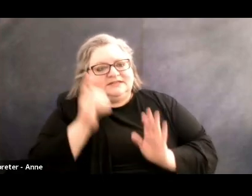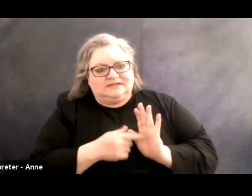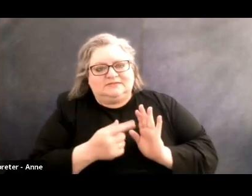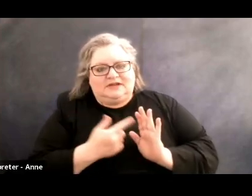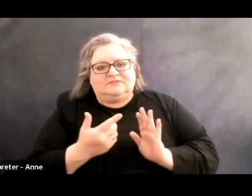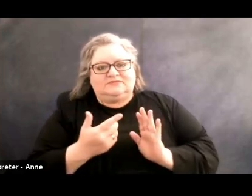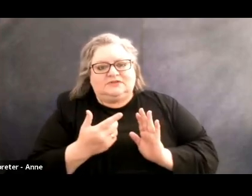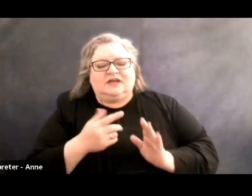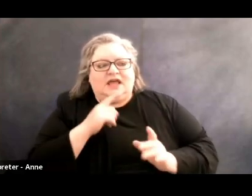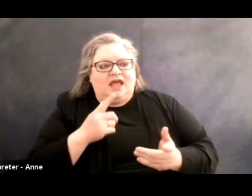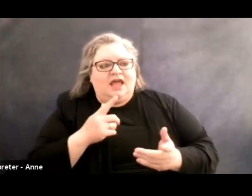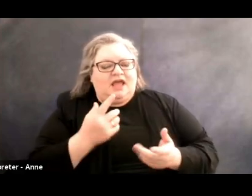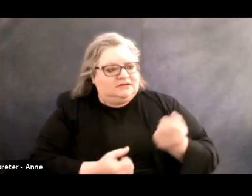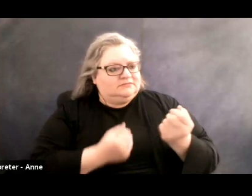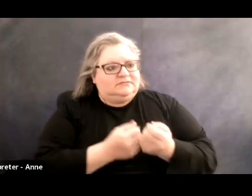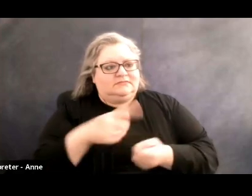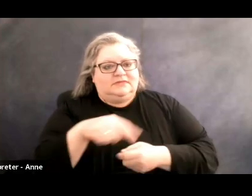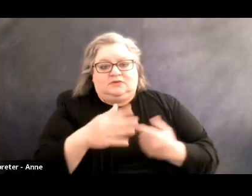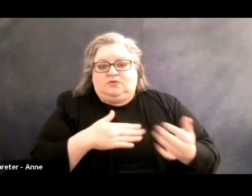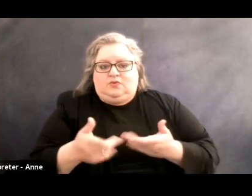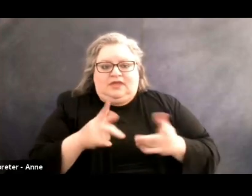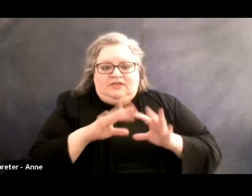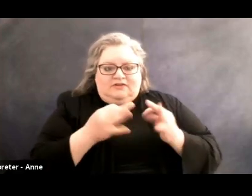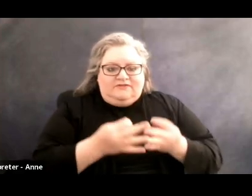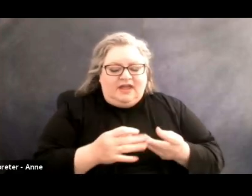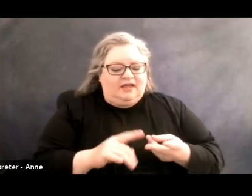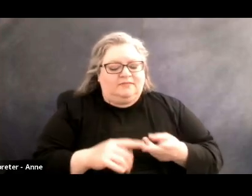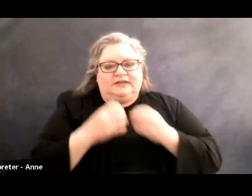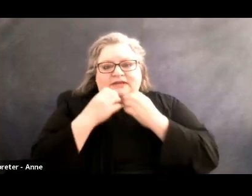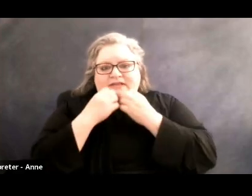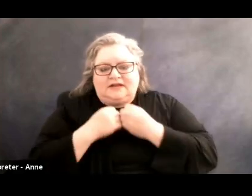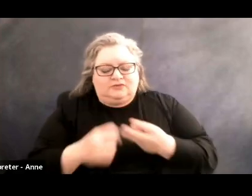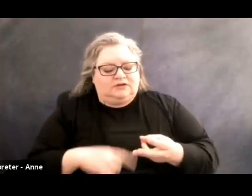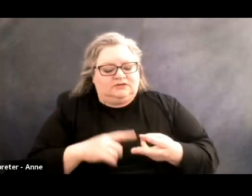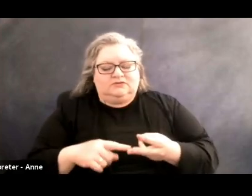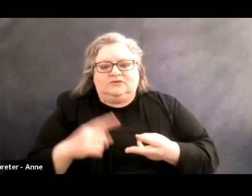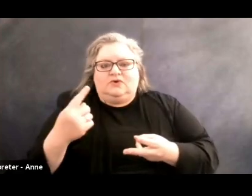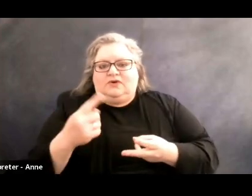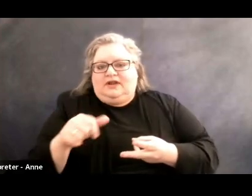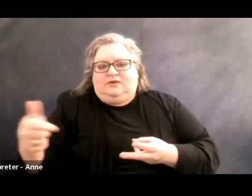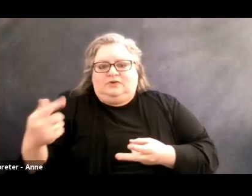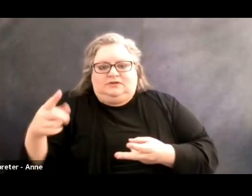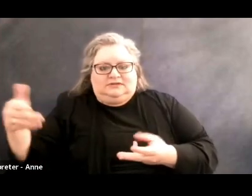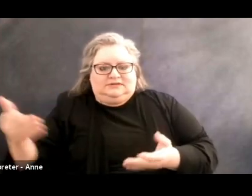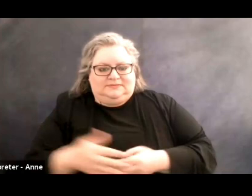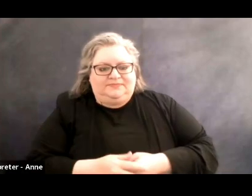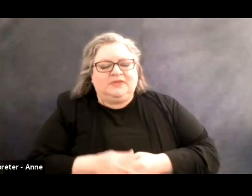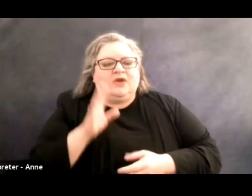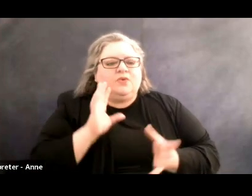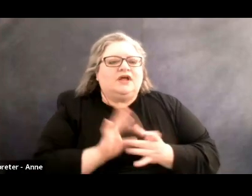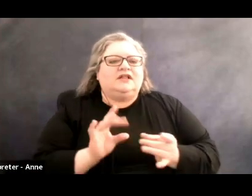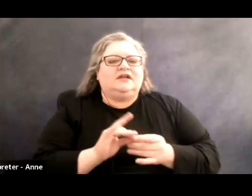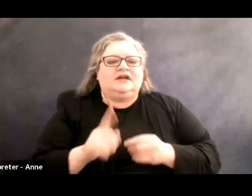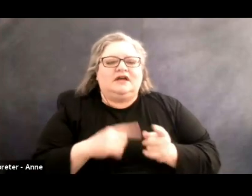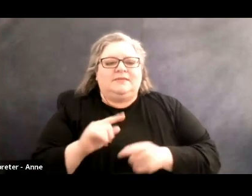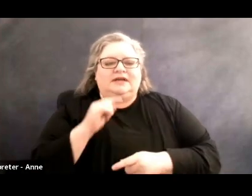sometimes and be there for them, whether it's your family, a loved one, or anything else. So I'm going to talk to you a little bit